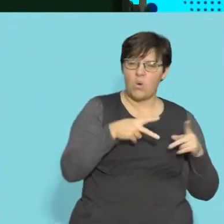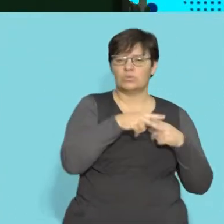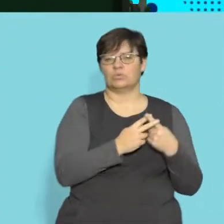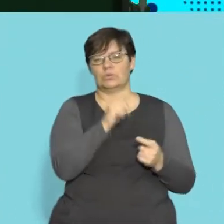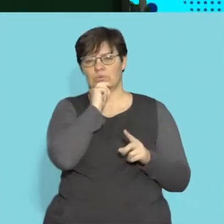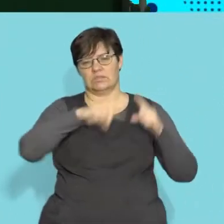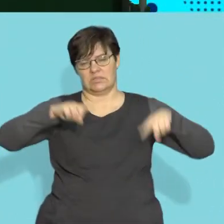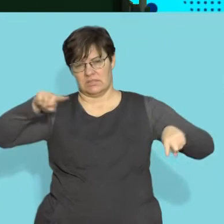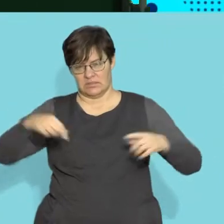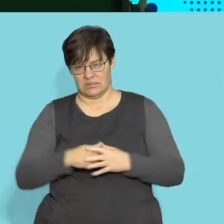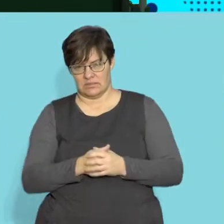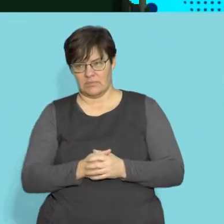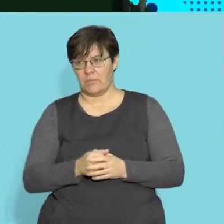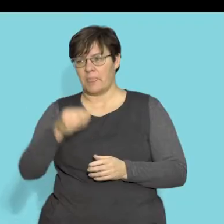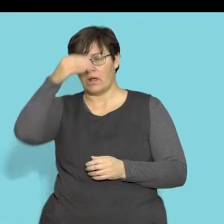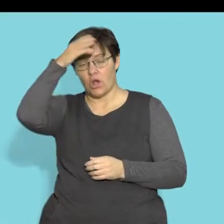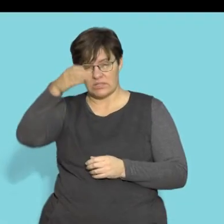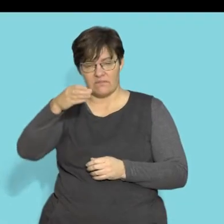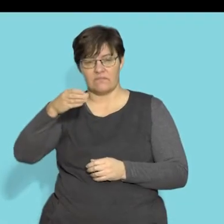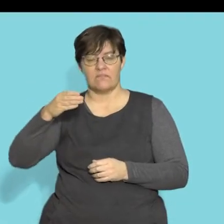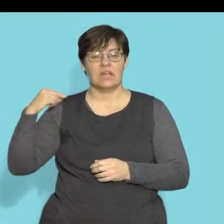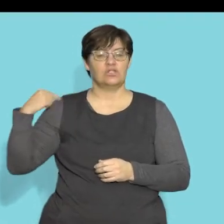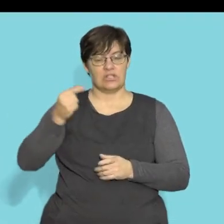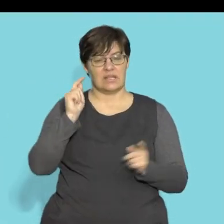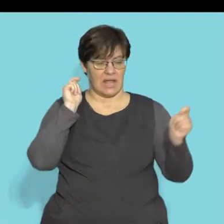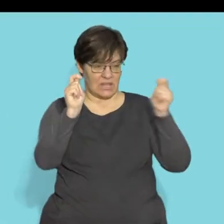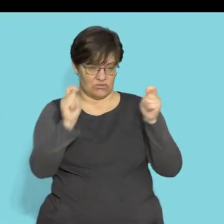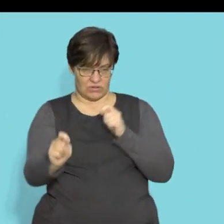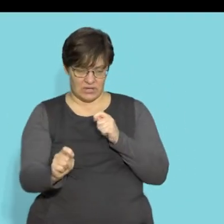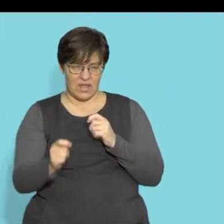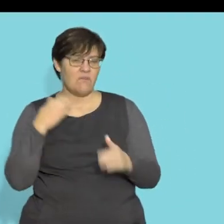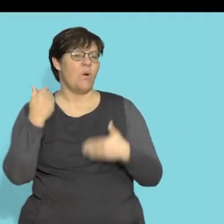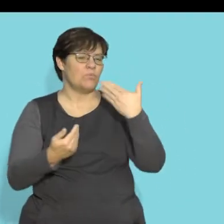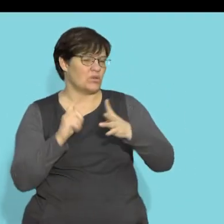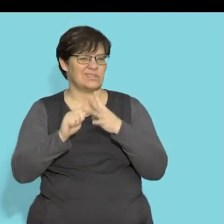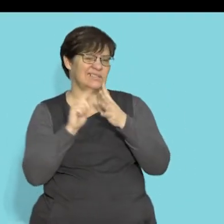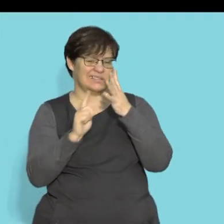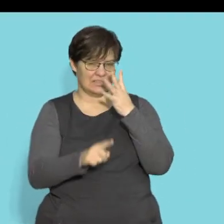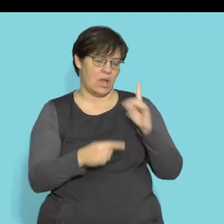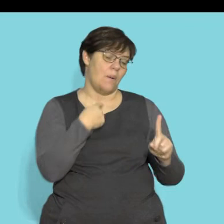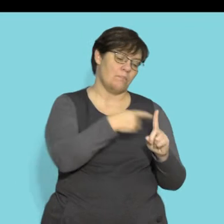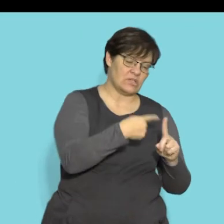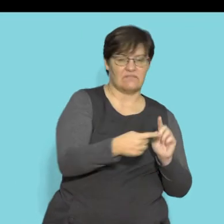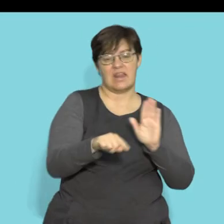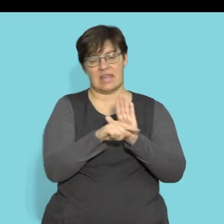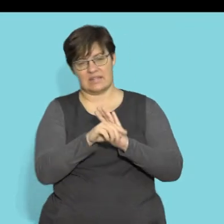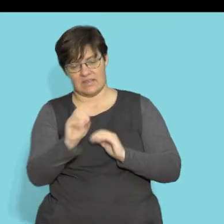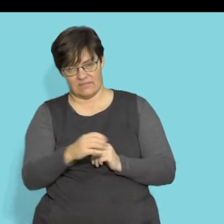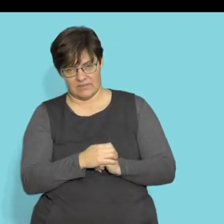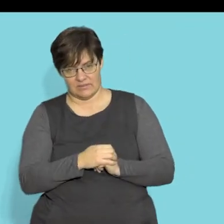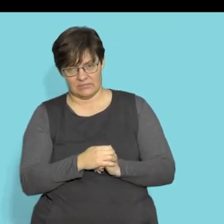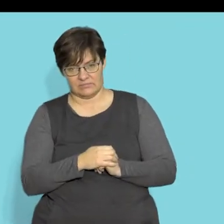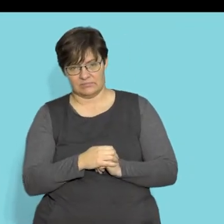used. The concept of genetic engineering, as you see, has various processes as well as advantages and disadvantages. Know that